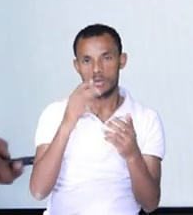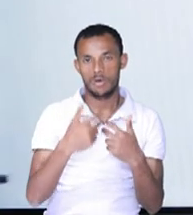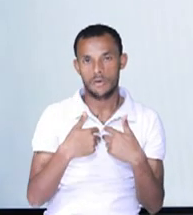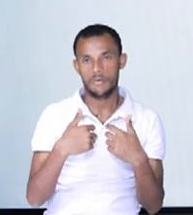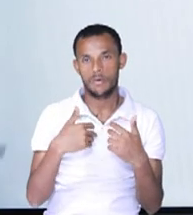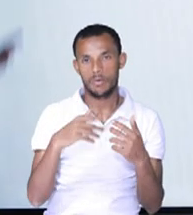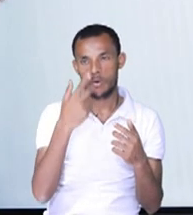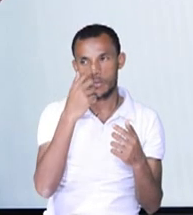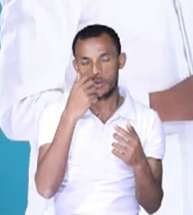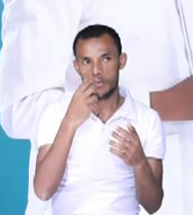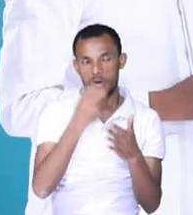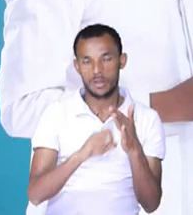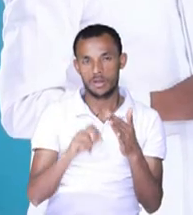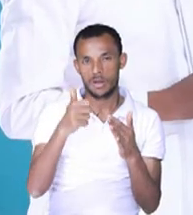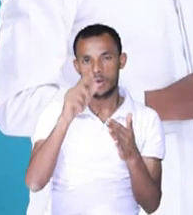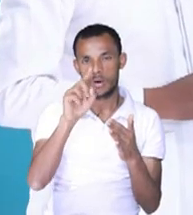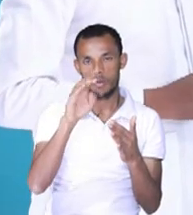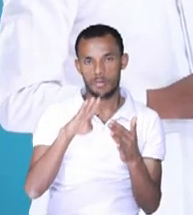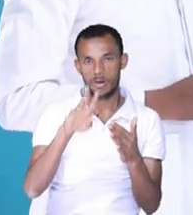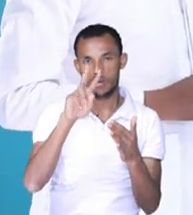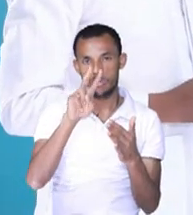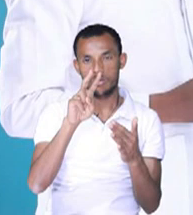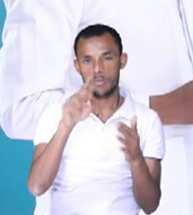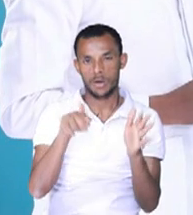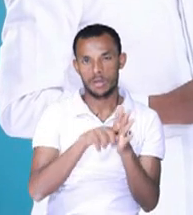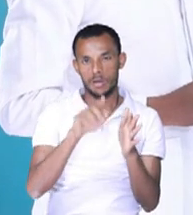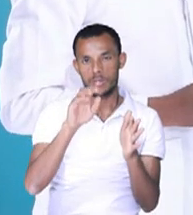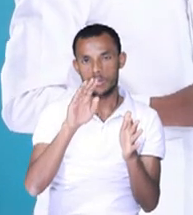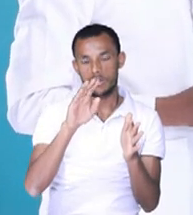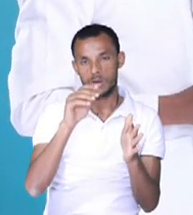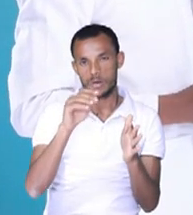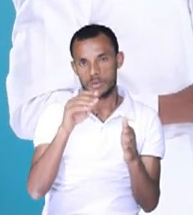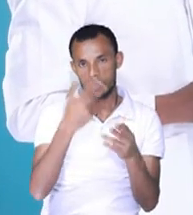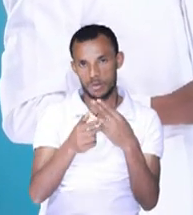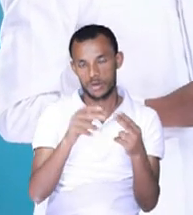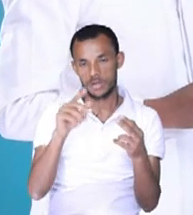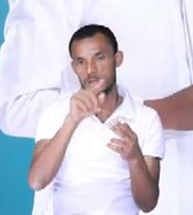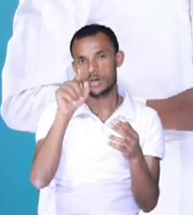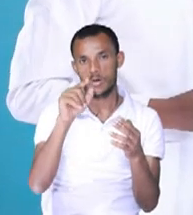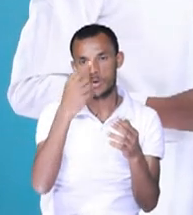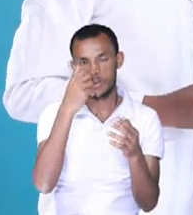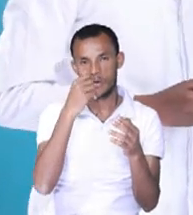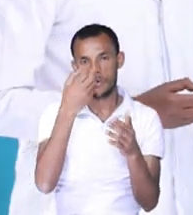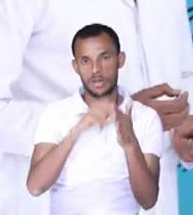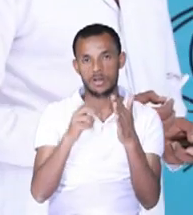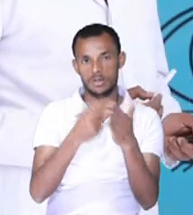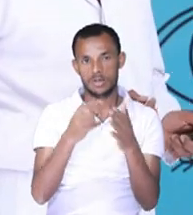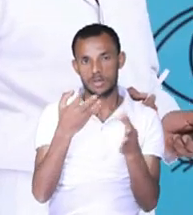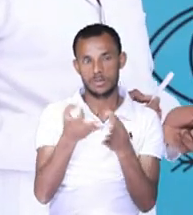factor. A1 B2 minus A2 B1 multiplied by their common factor X is equal to this